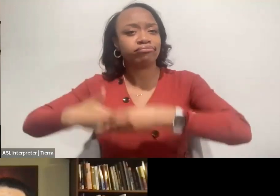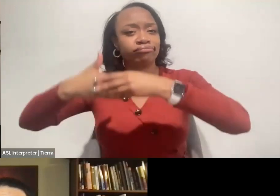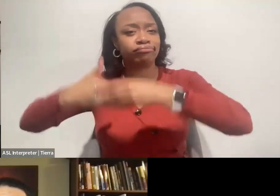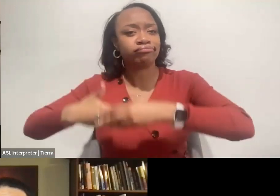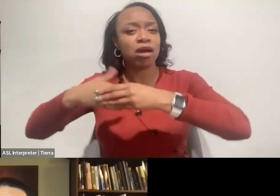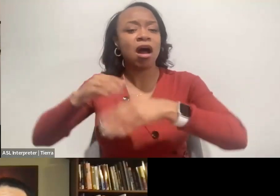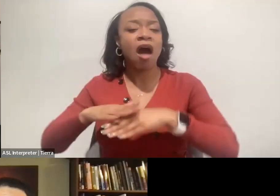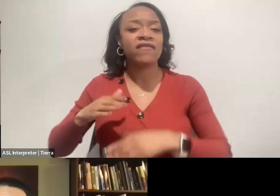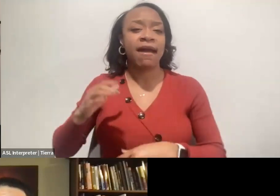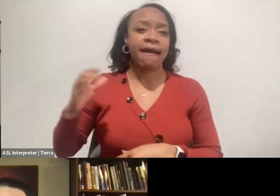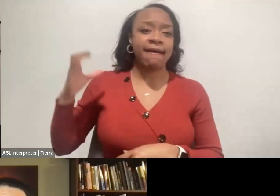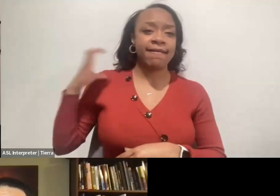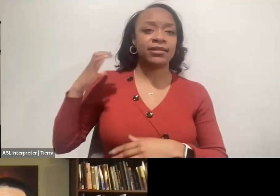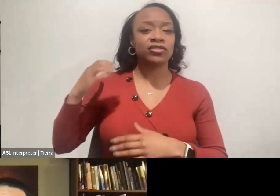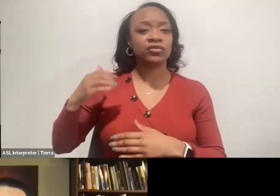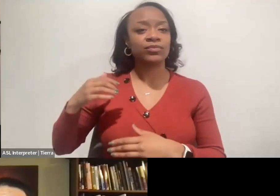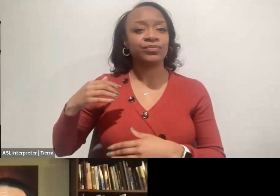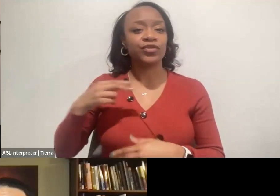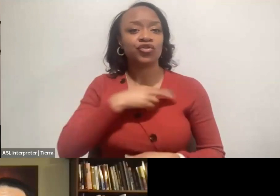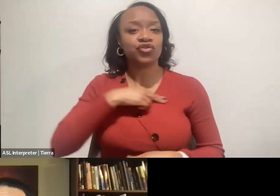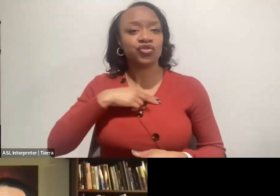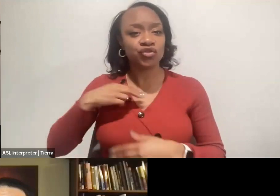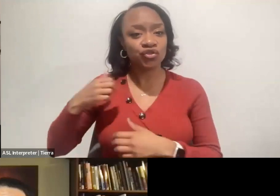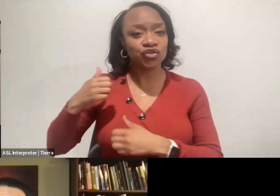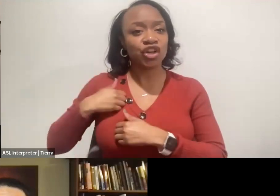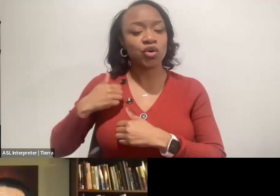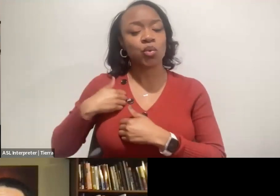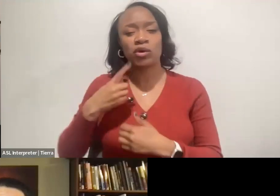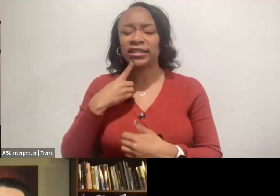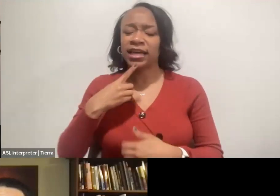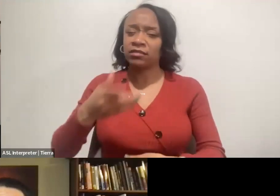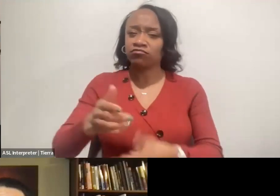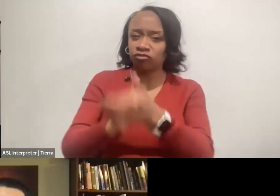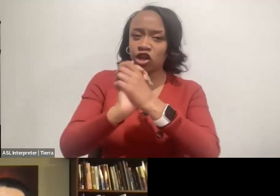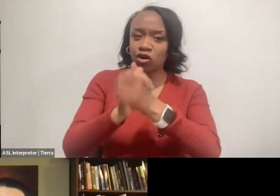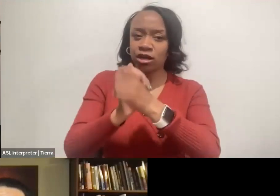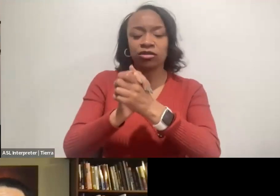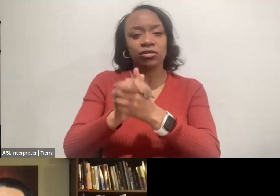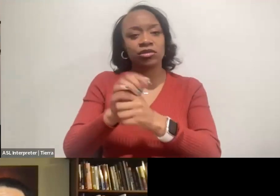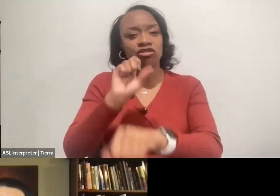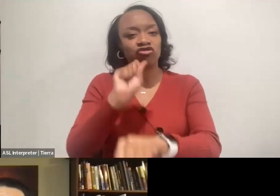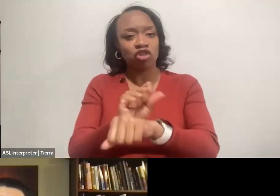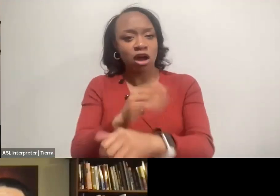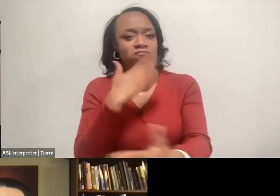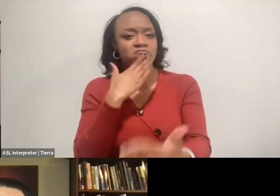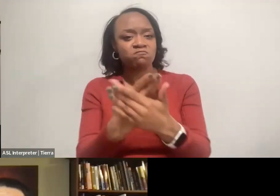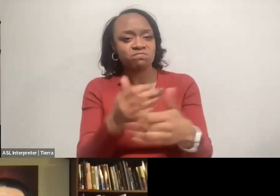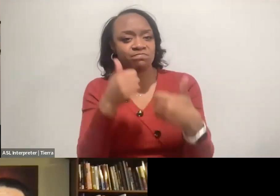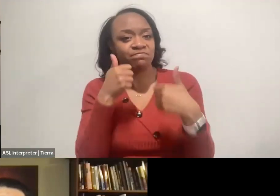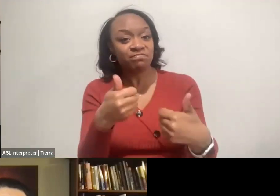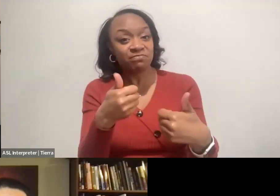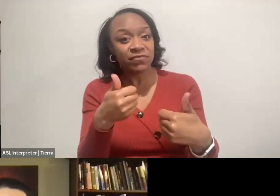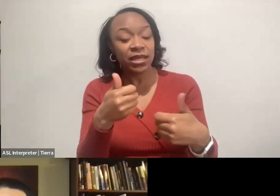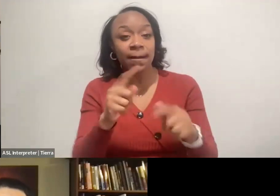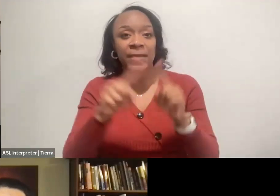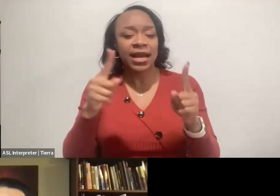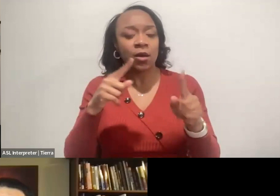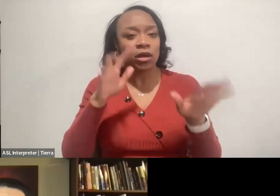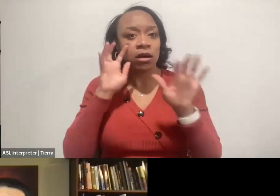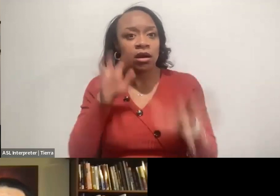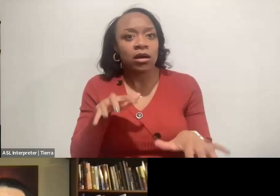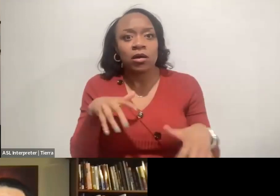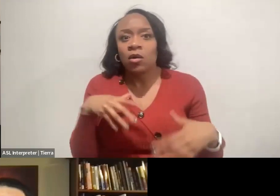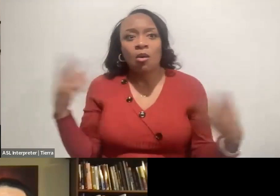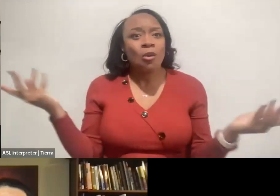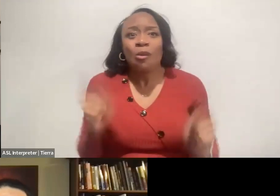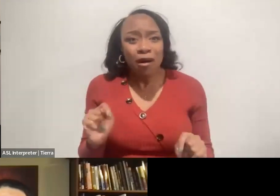general and saying, "Congratulations on a job well done." Or we had during the so called shock and awe with the